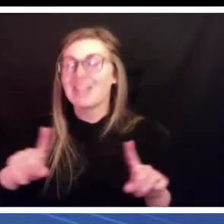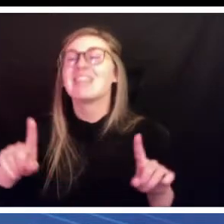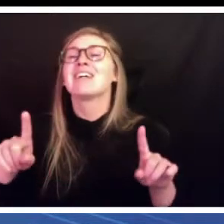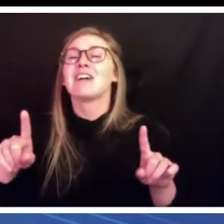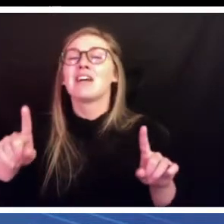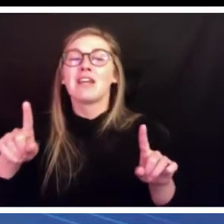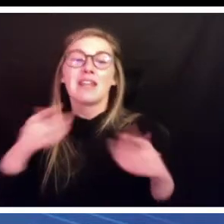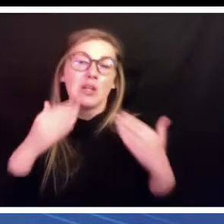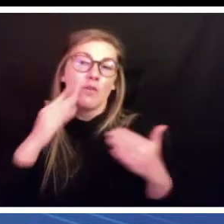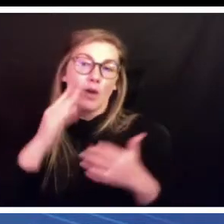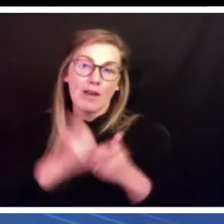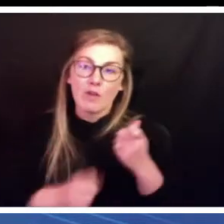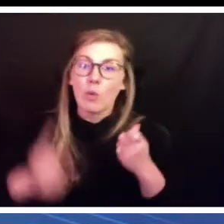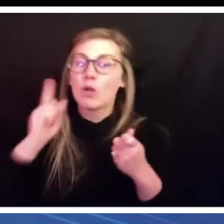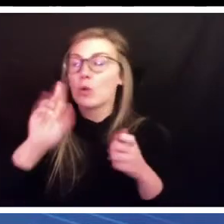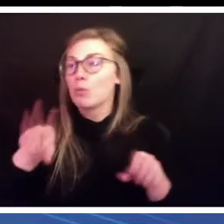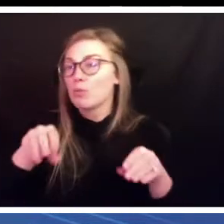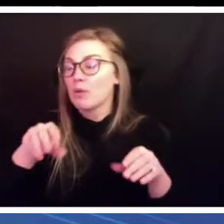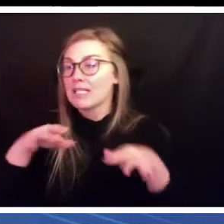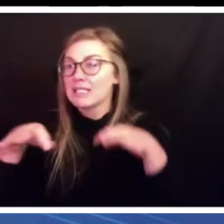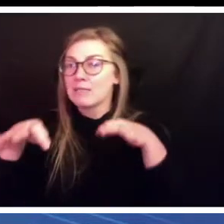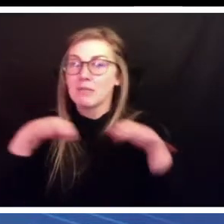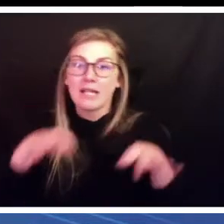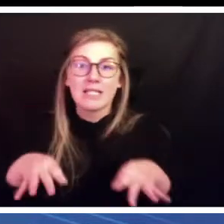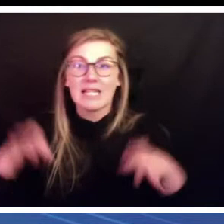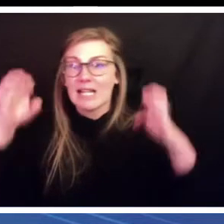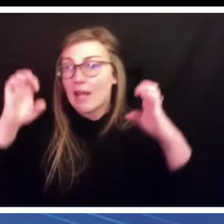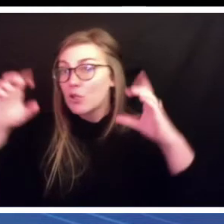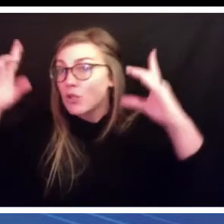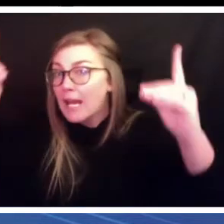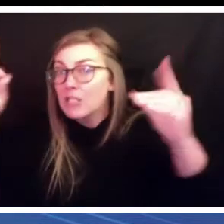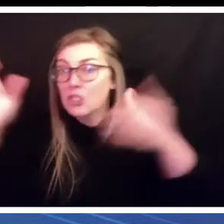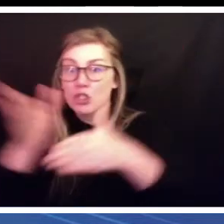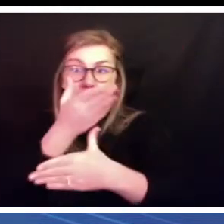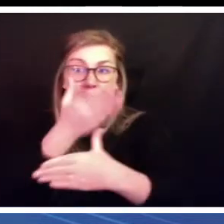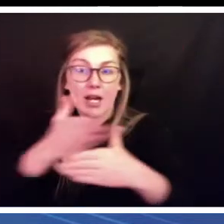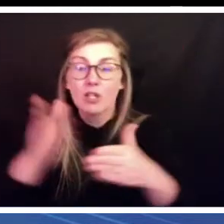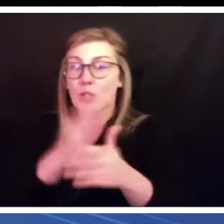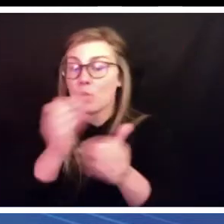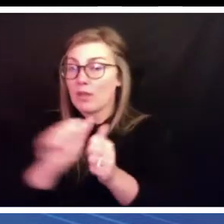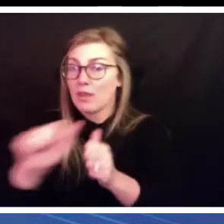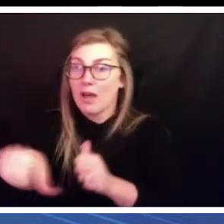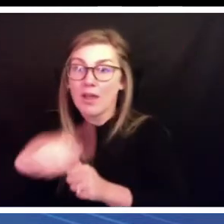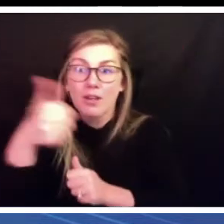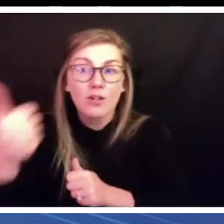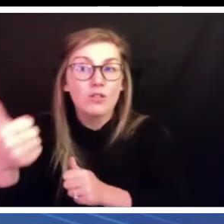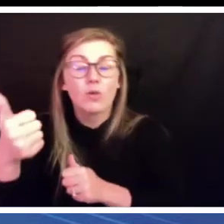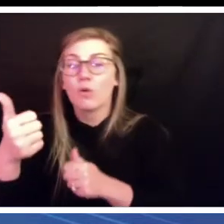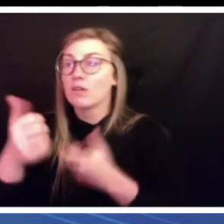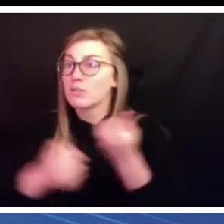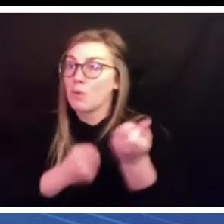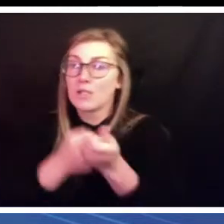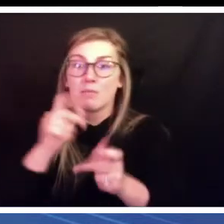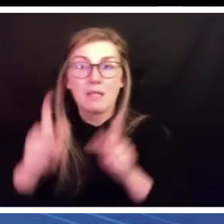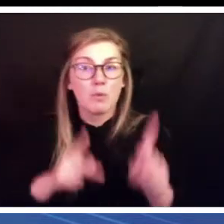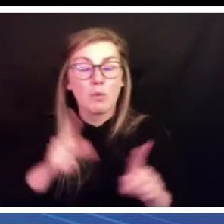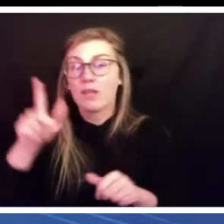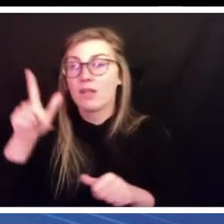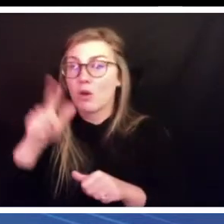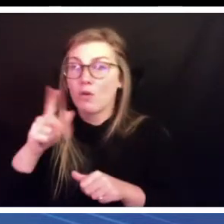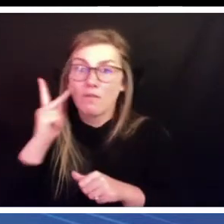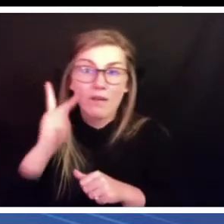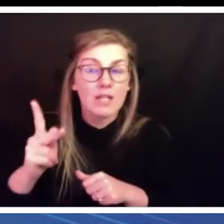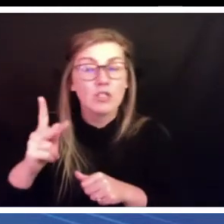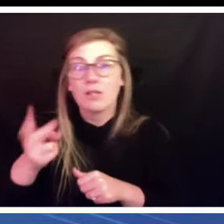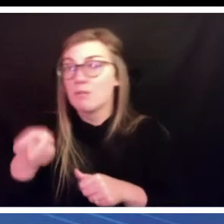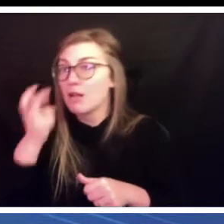audio description and consumes it and shares it with those that have vision or don't have vision or low vision, anything at all. Please